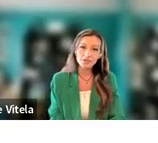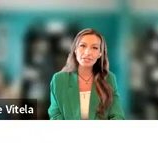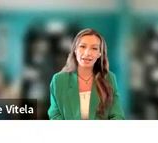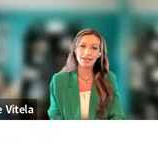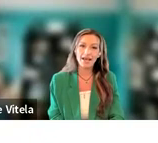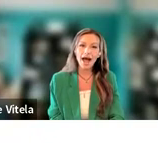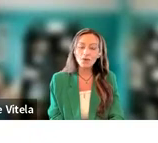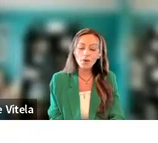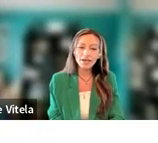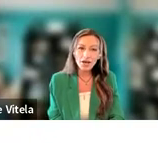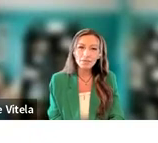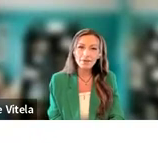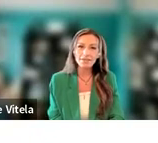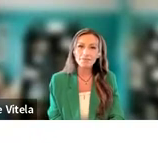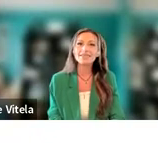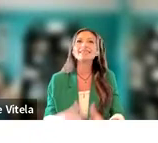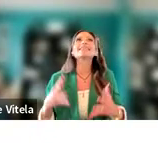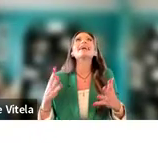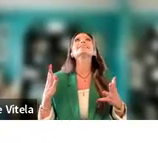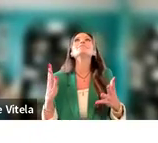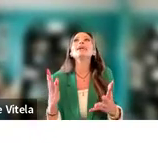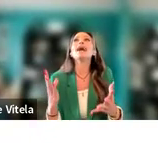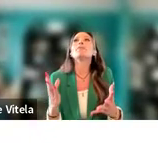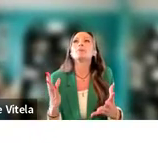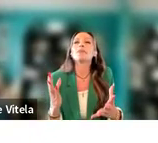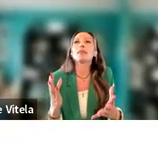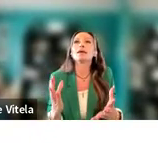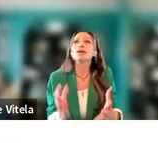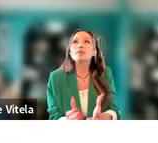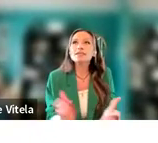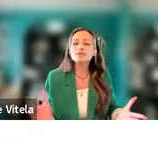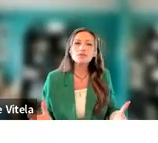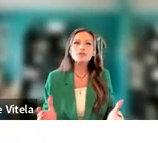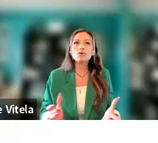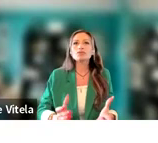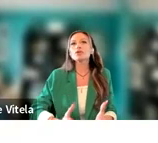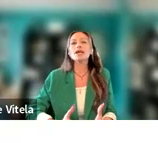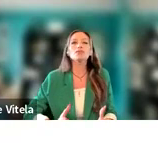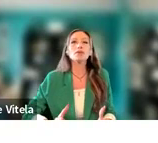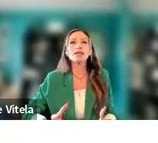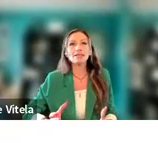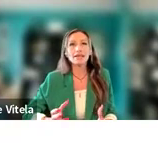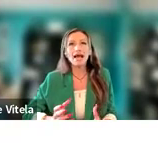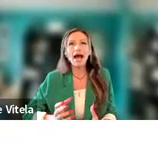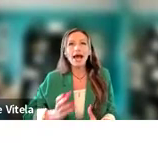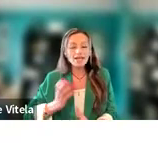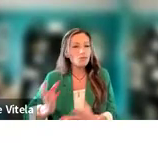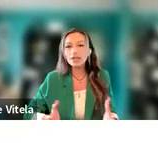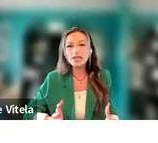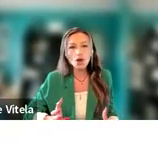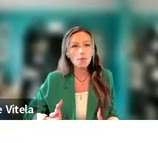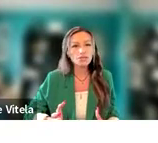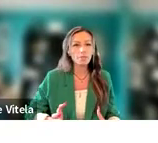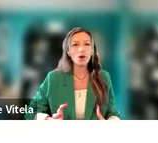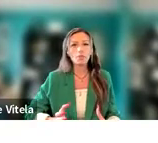is nursing. I want to talk about something that lights me up. Because through this whole journey, I realized I didn't